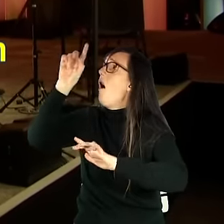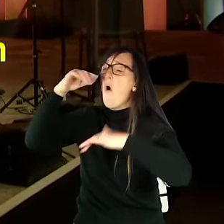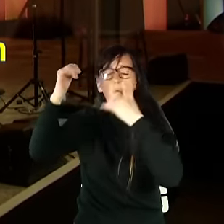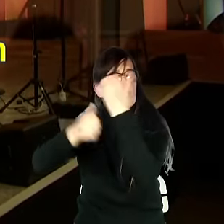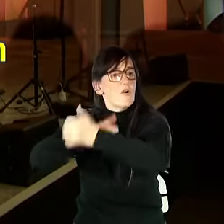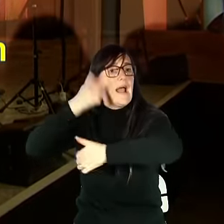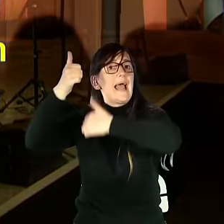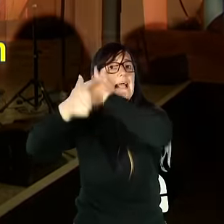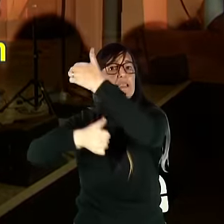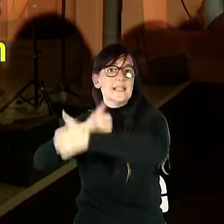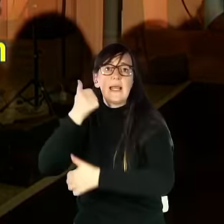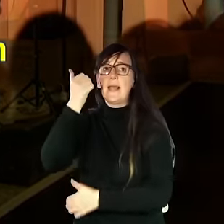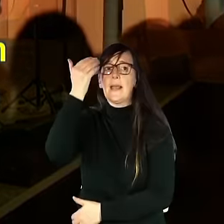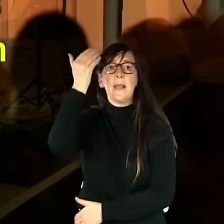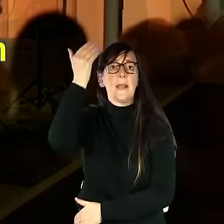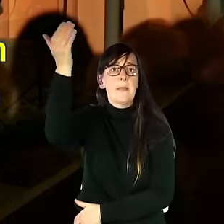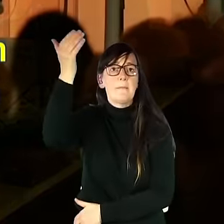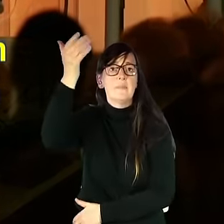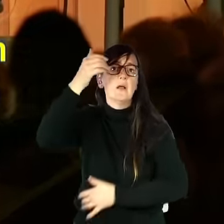gleam. Oh, praise.